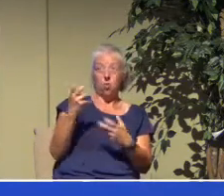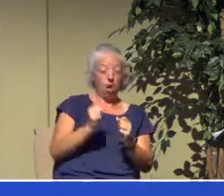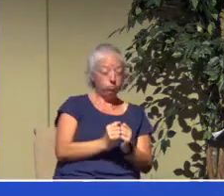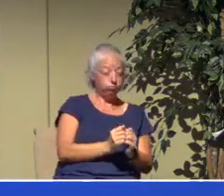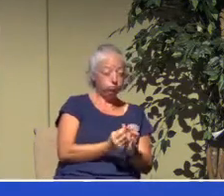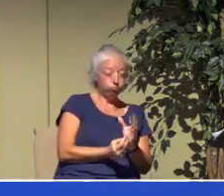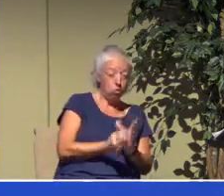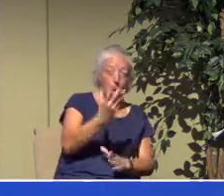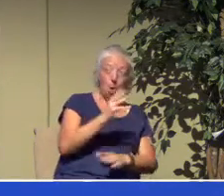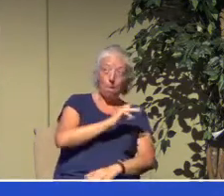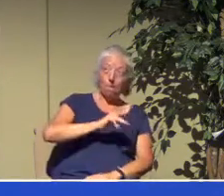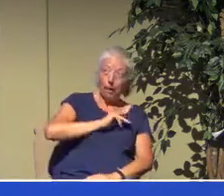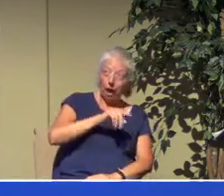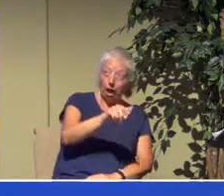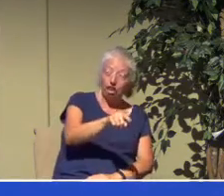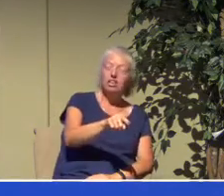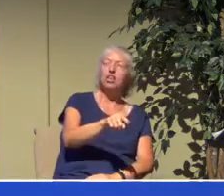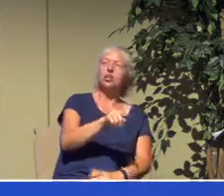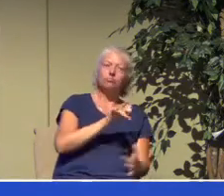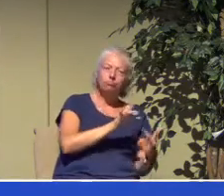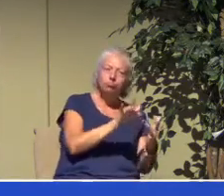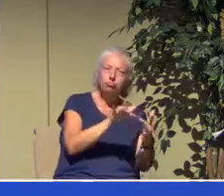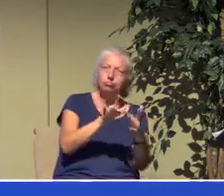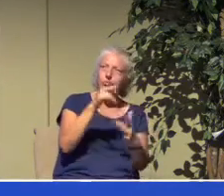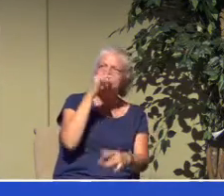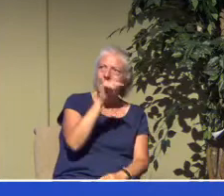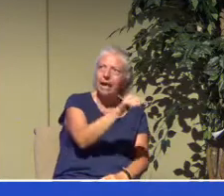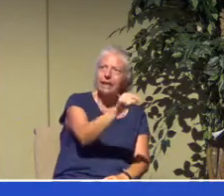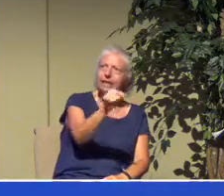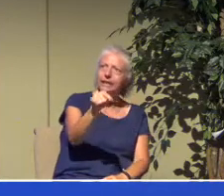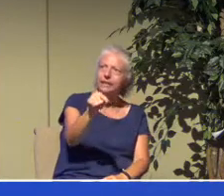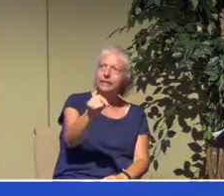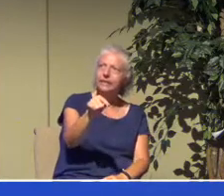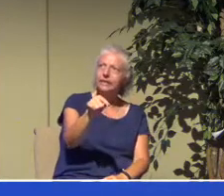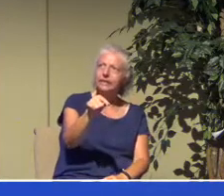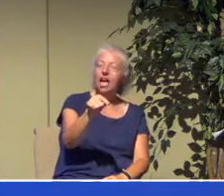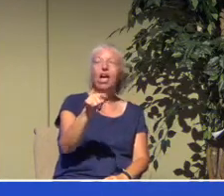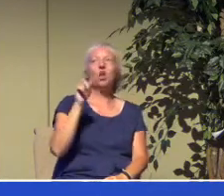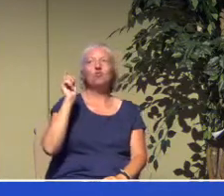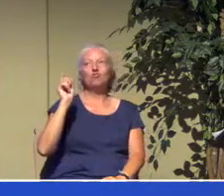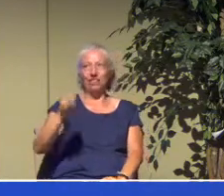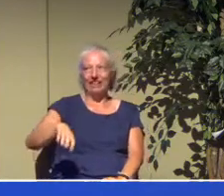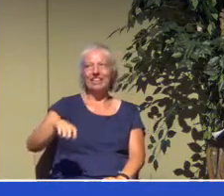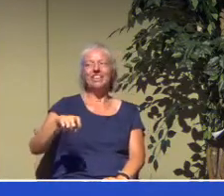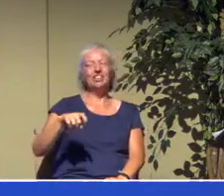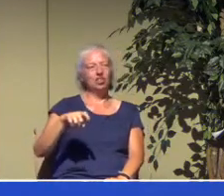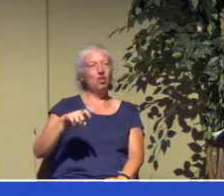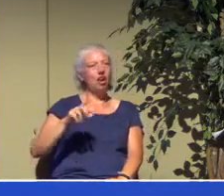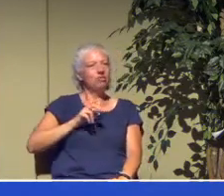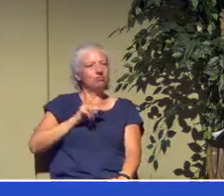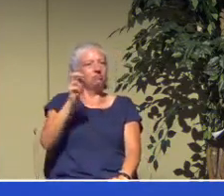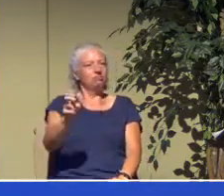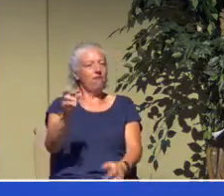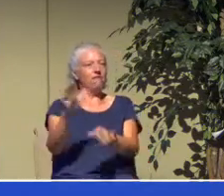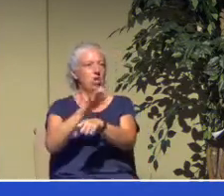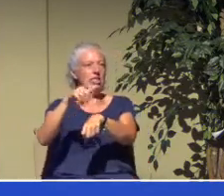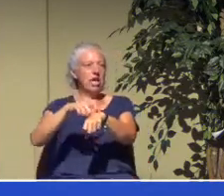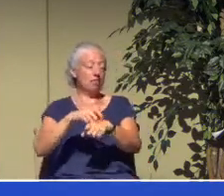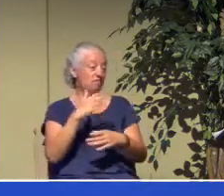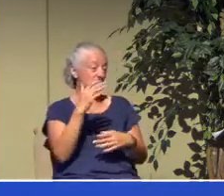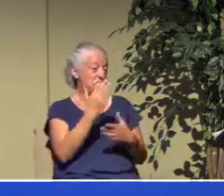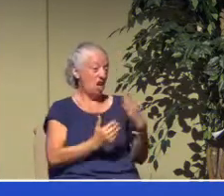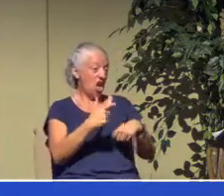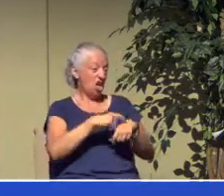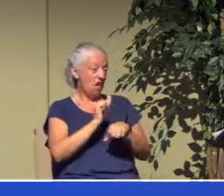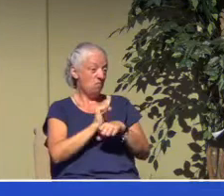a ministry like this, to reach kids at the Spielplatz, at the playgrounds, you need to do this full-time. To do this part-time isn't going to